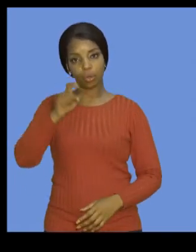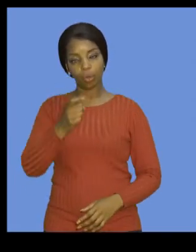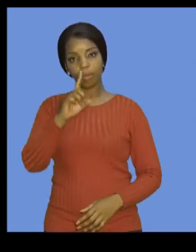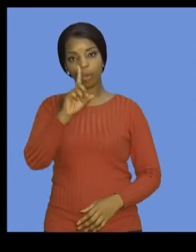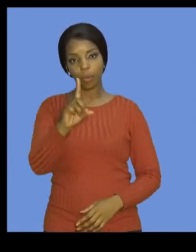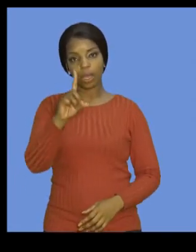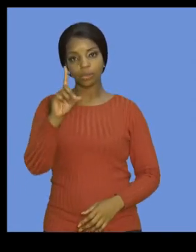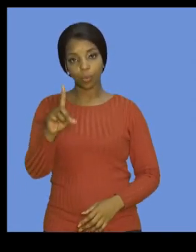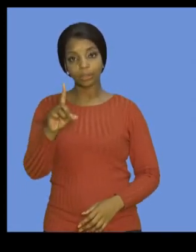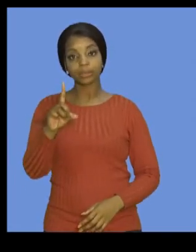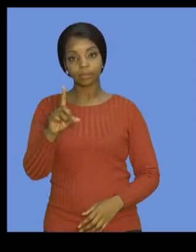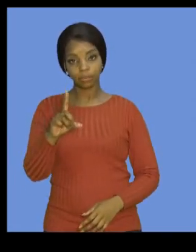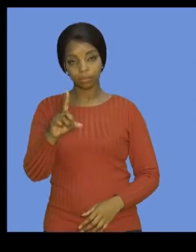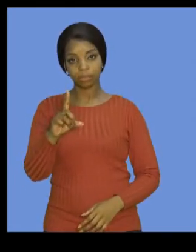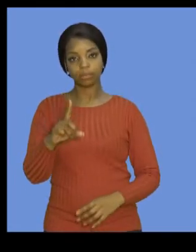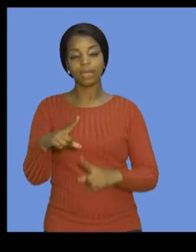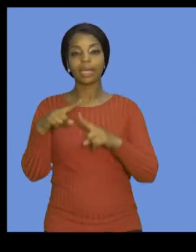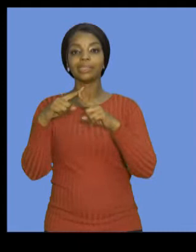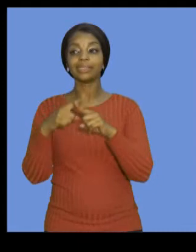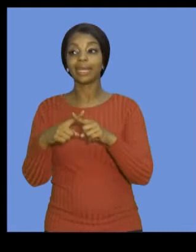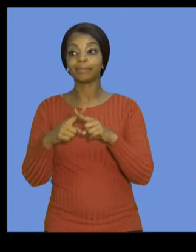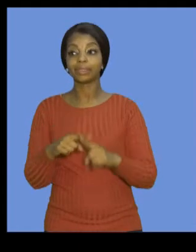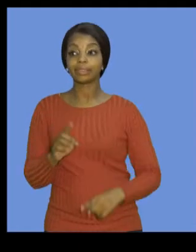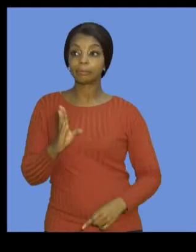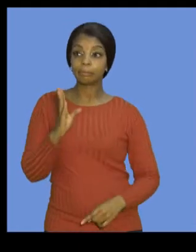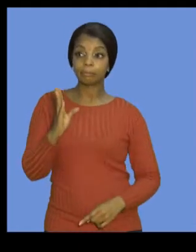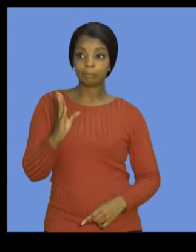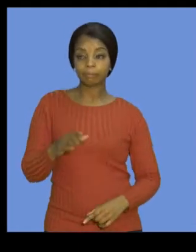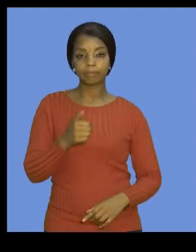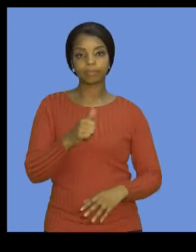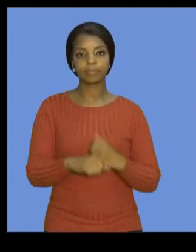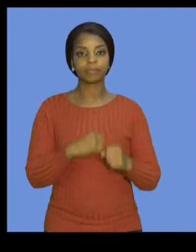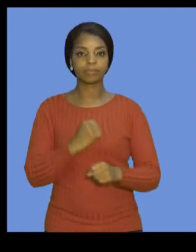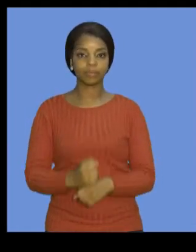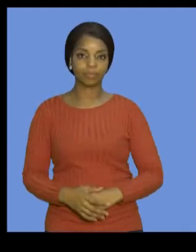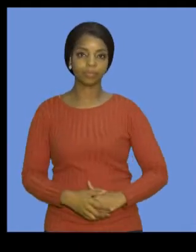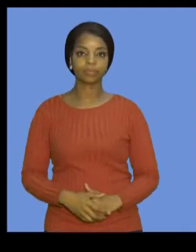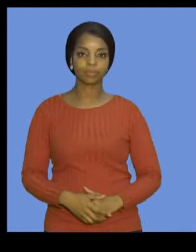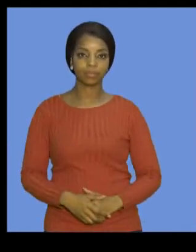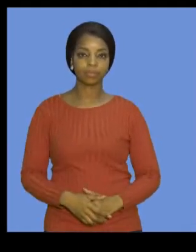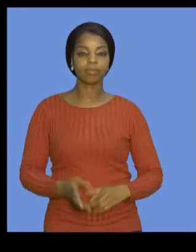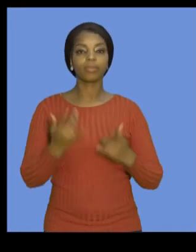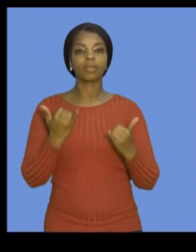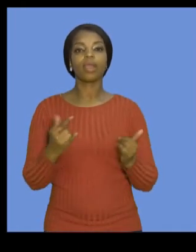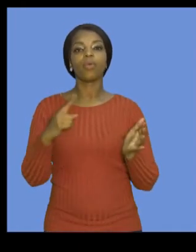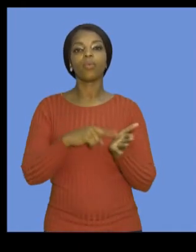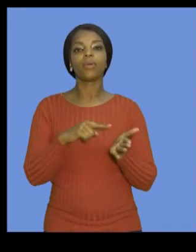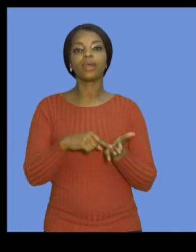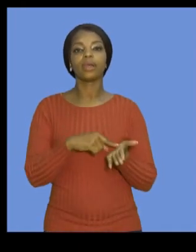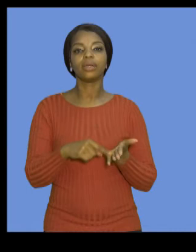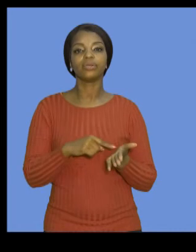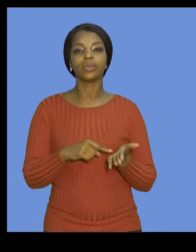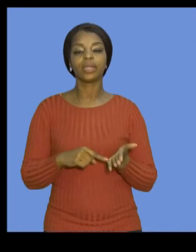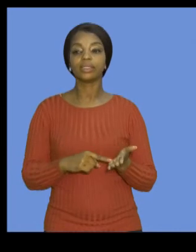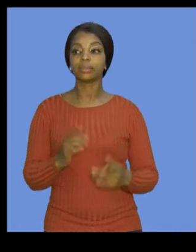0.11 multiplied by this, they said is 6 years, right? And then we'll just need our